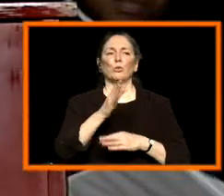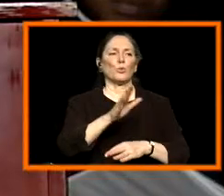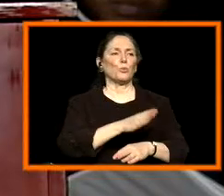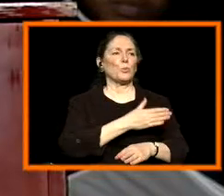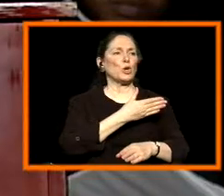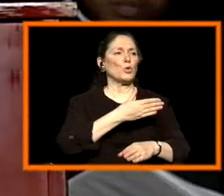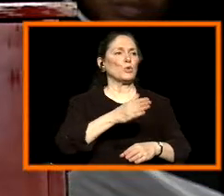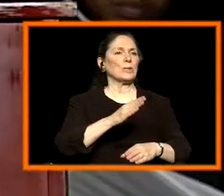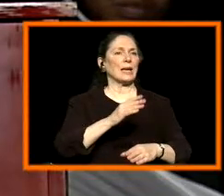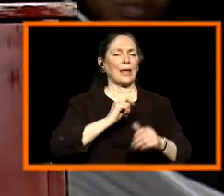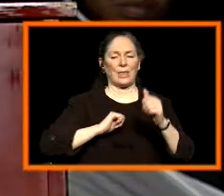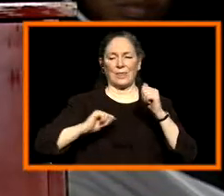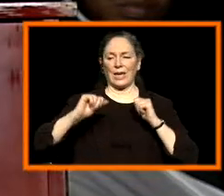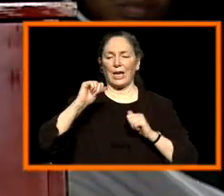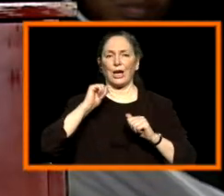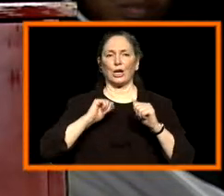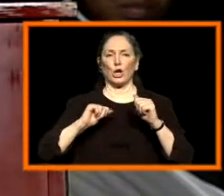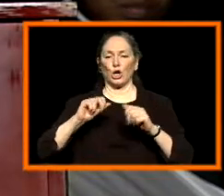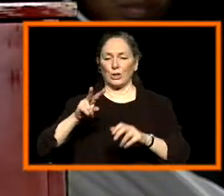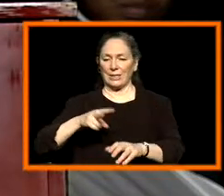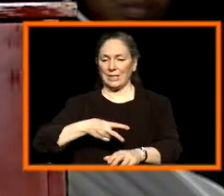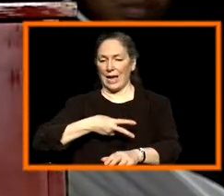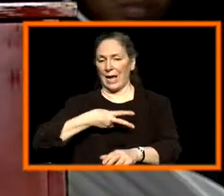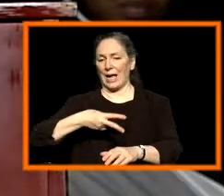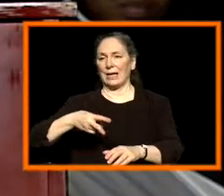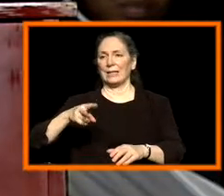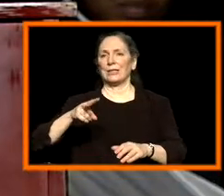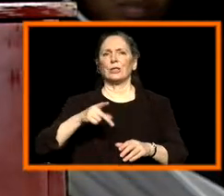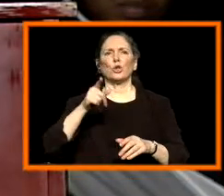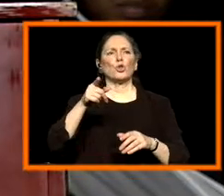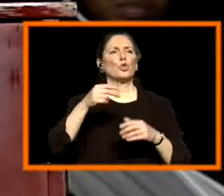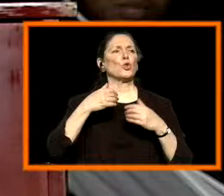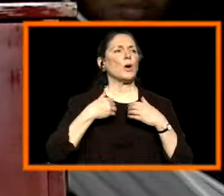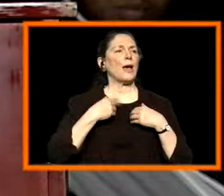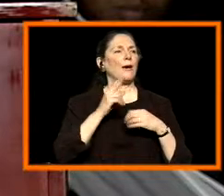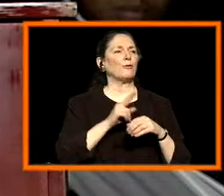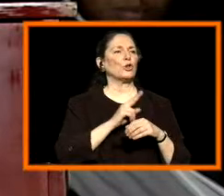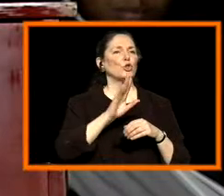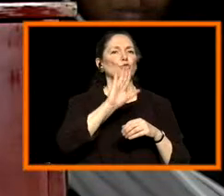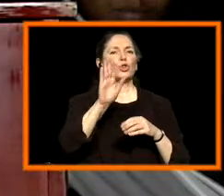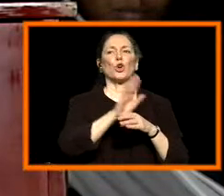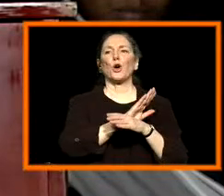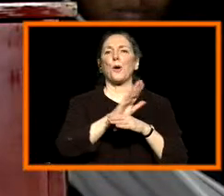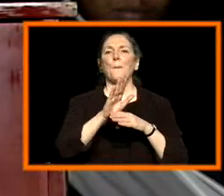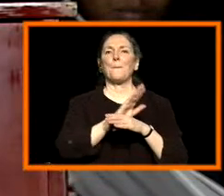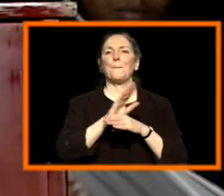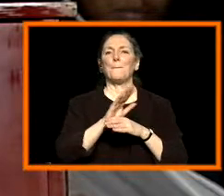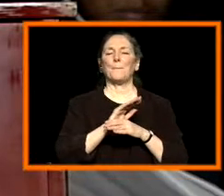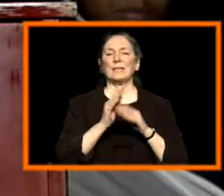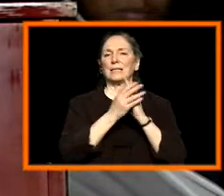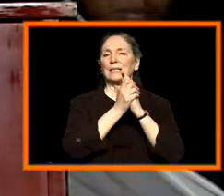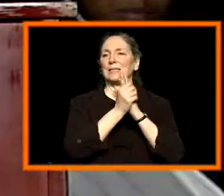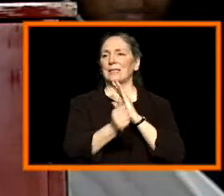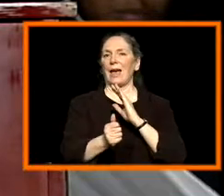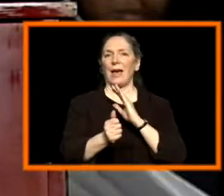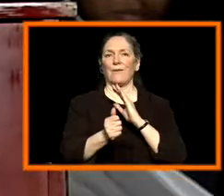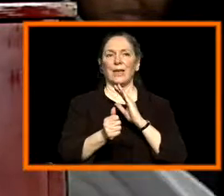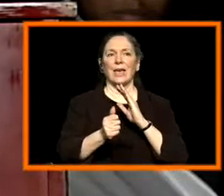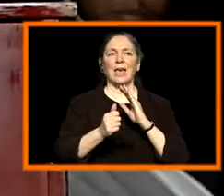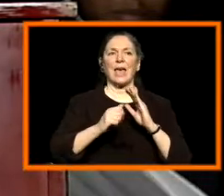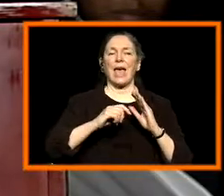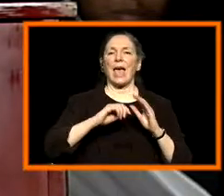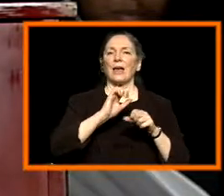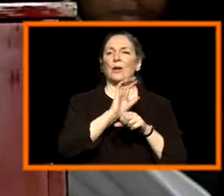music, theater, dance. You have used your business savvy and